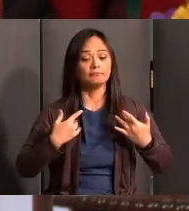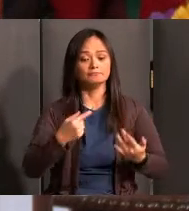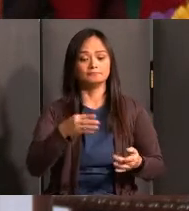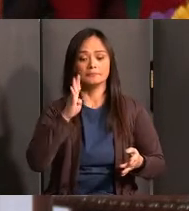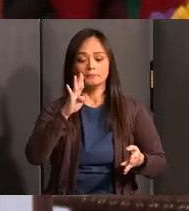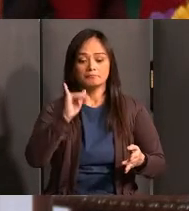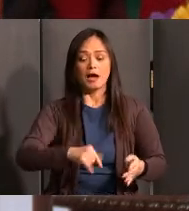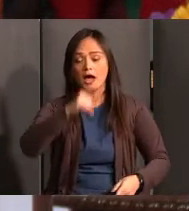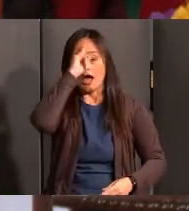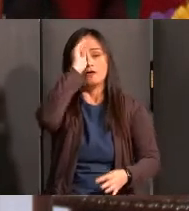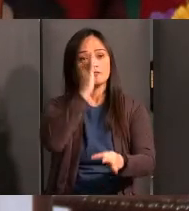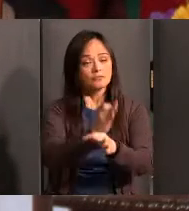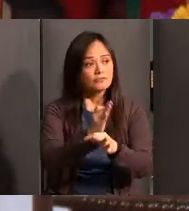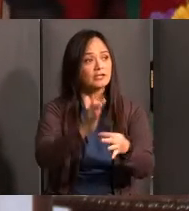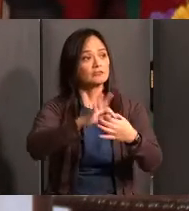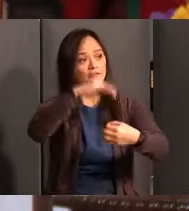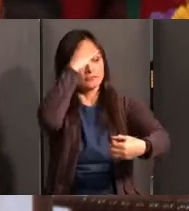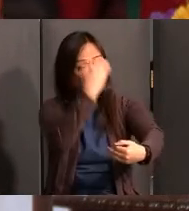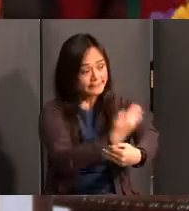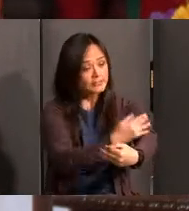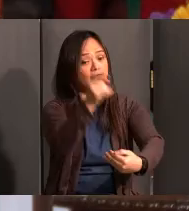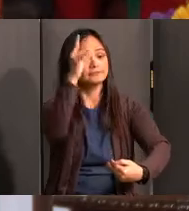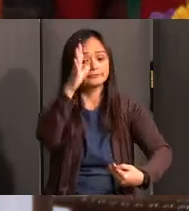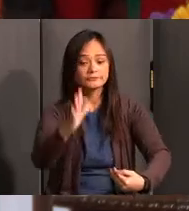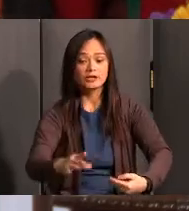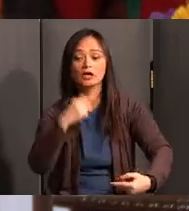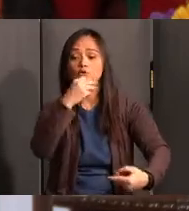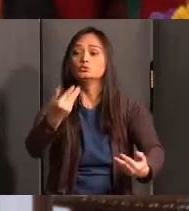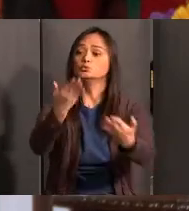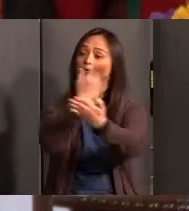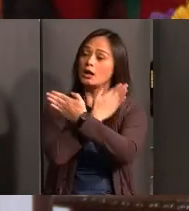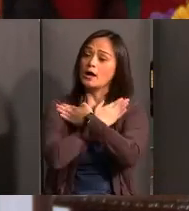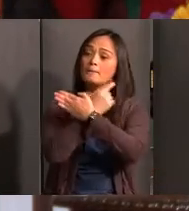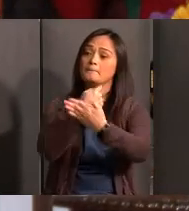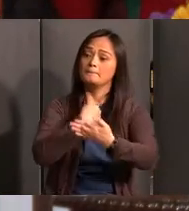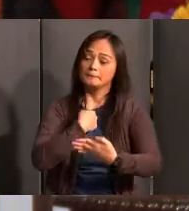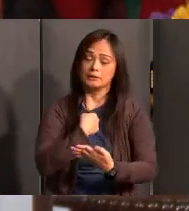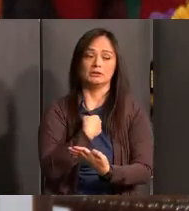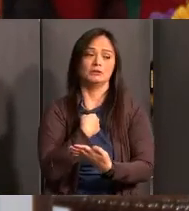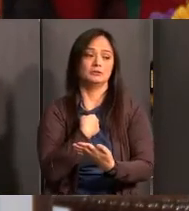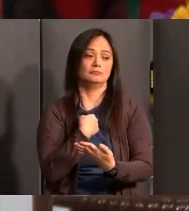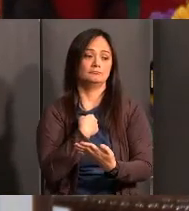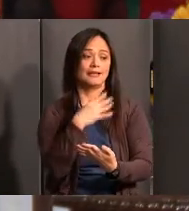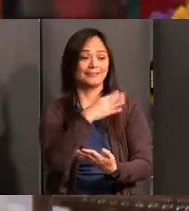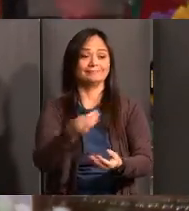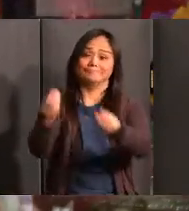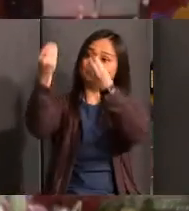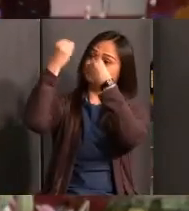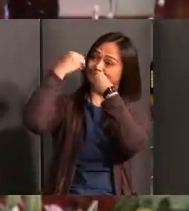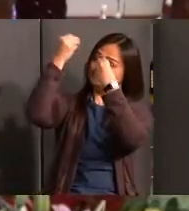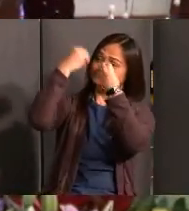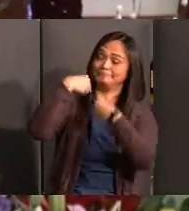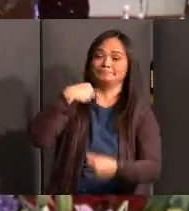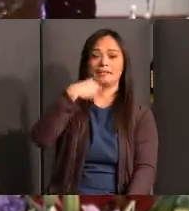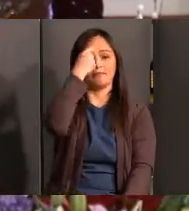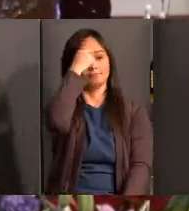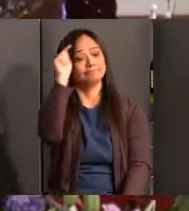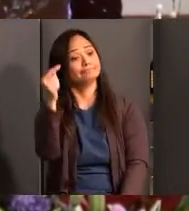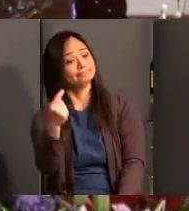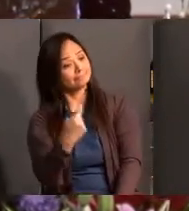the faith of the Son of God who loved me and gave